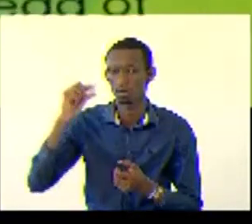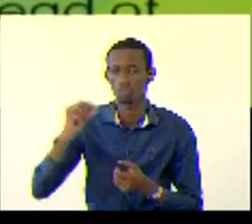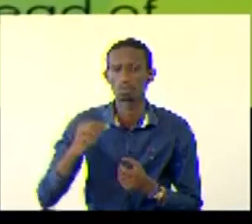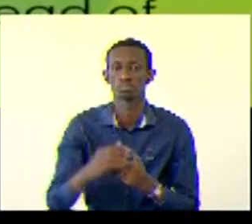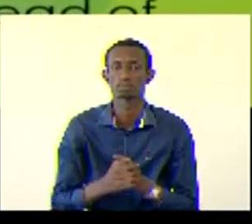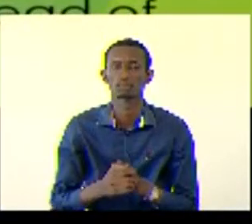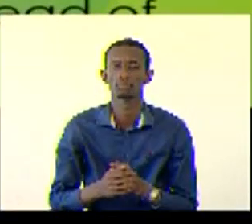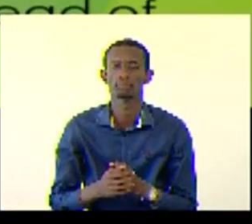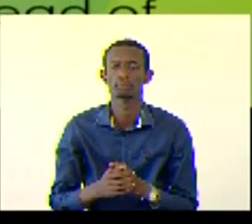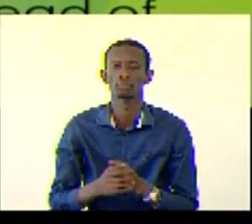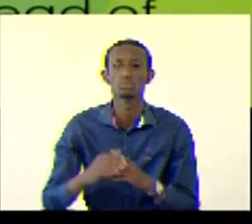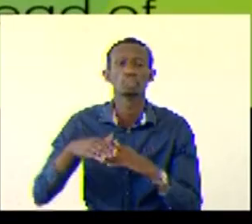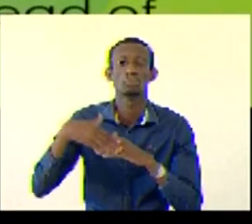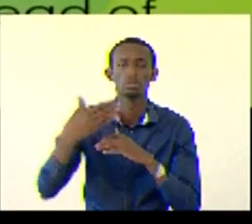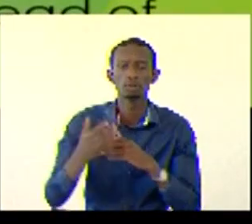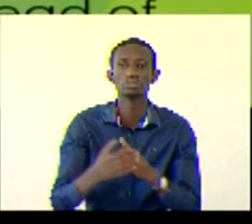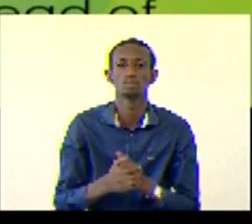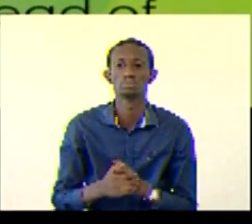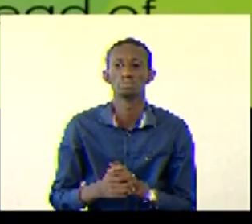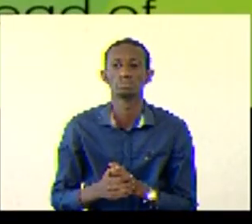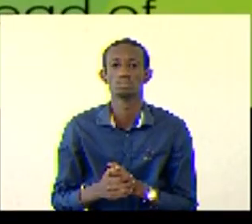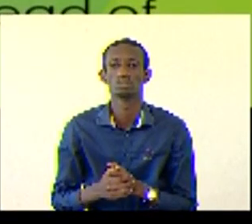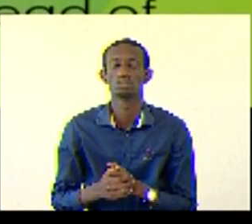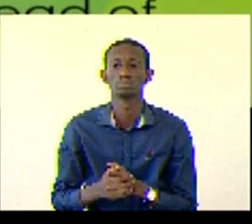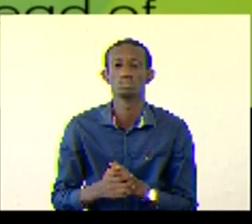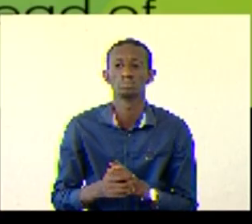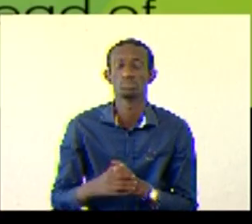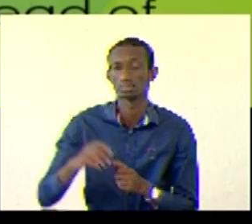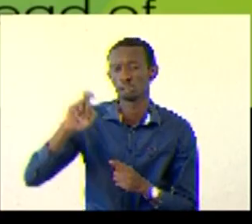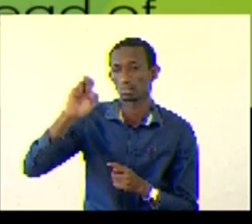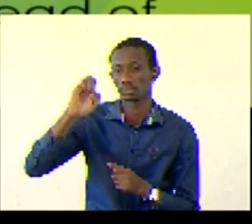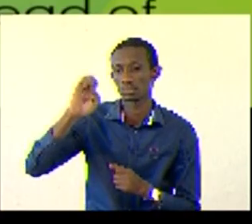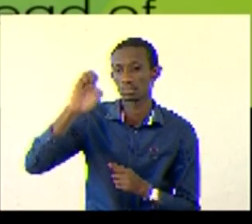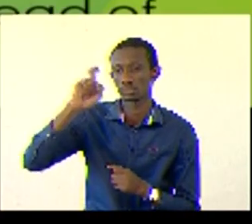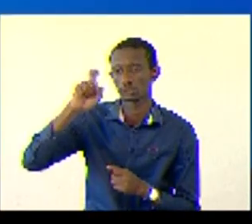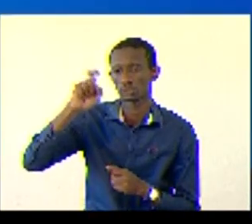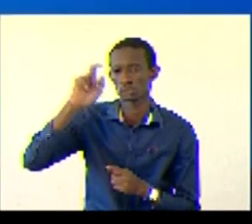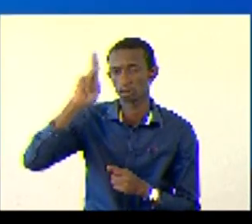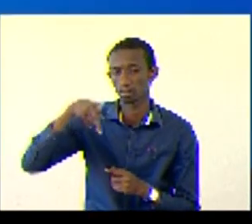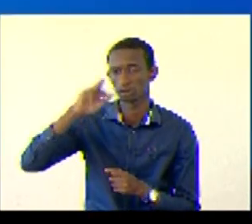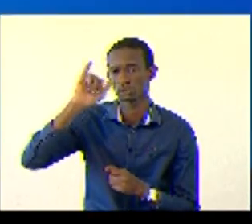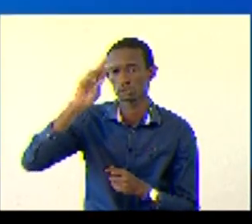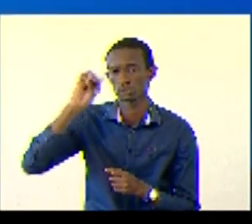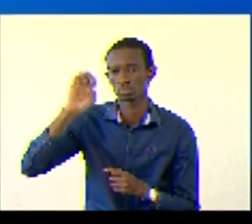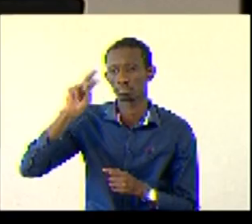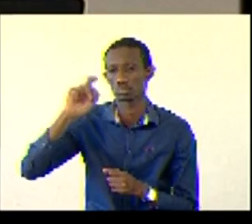remained constant. I think after the experiment remained constant. I just want to make that one a